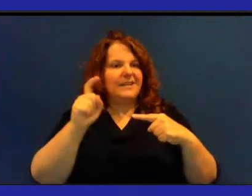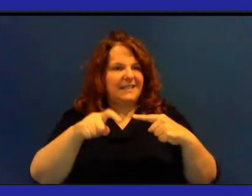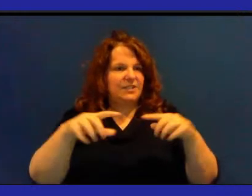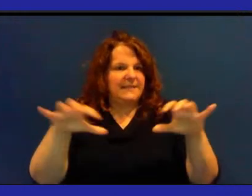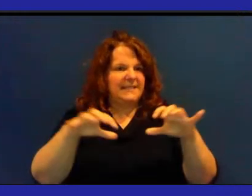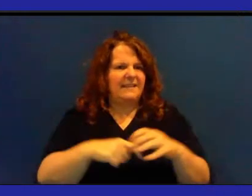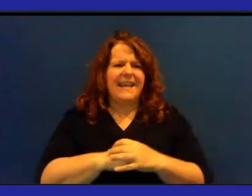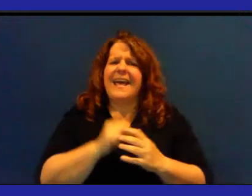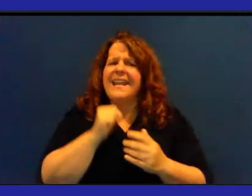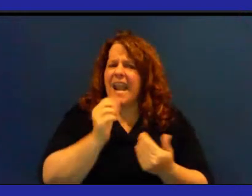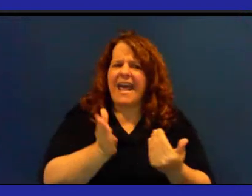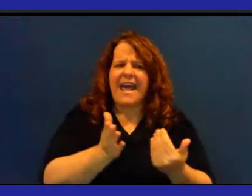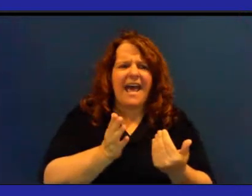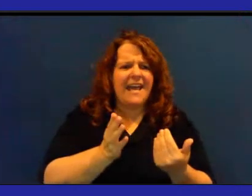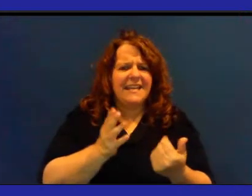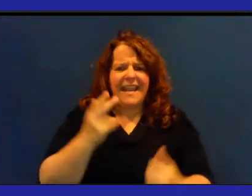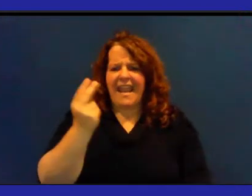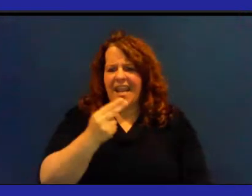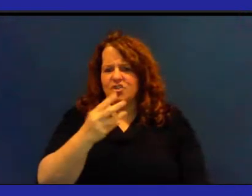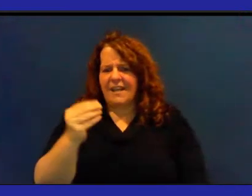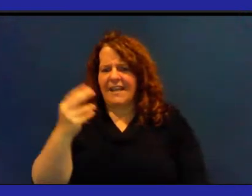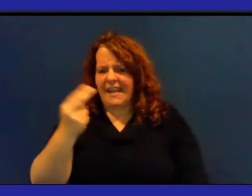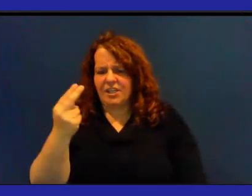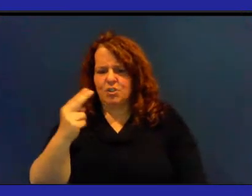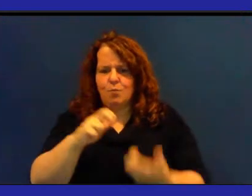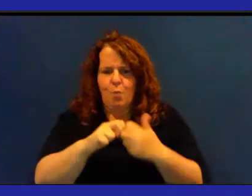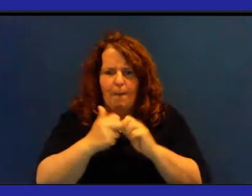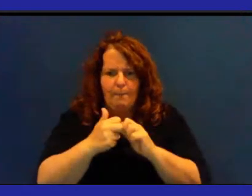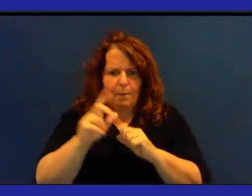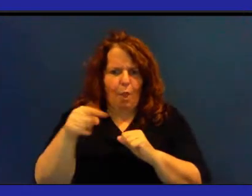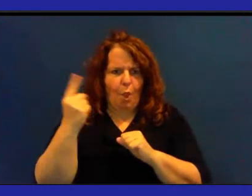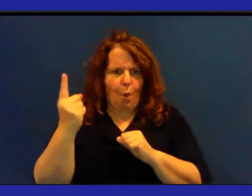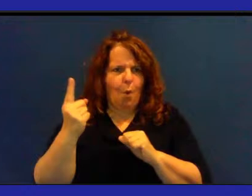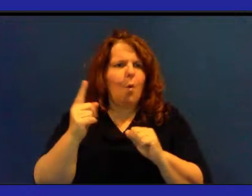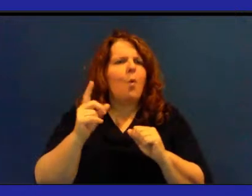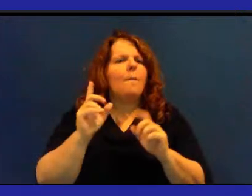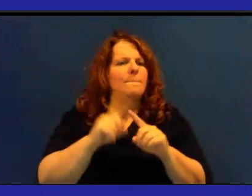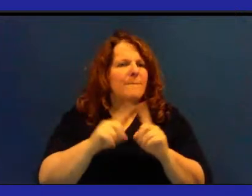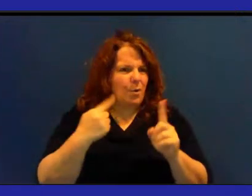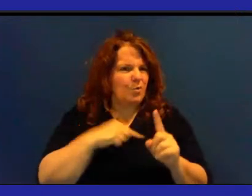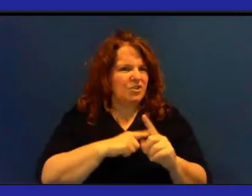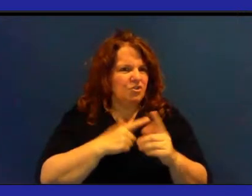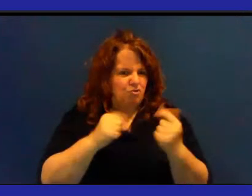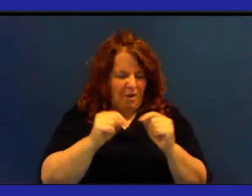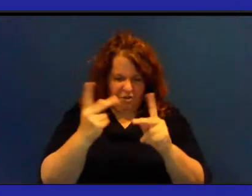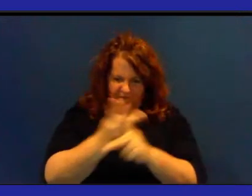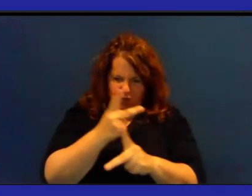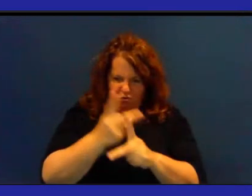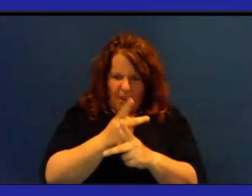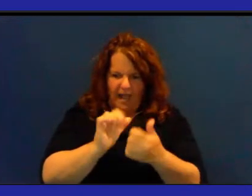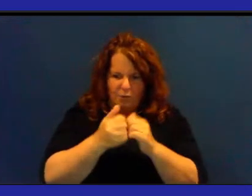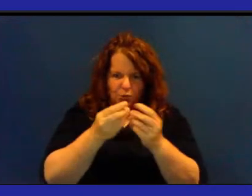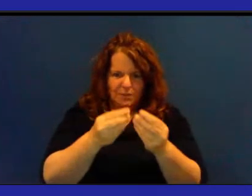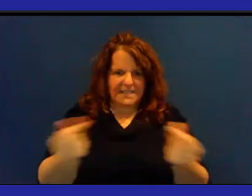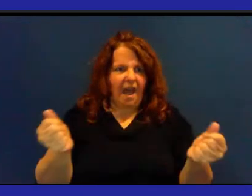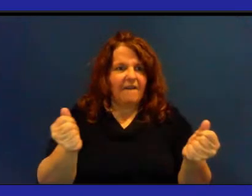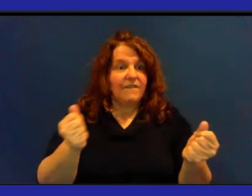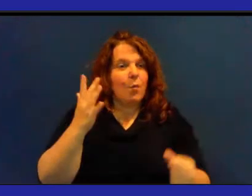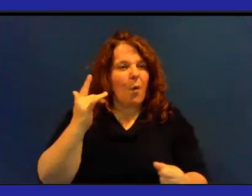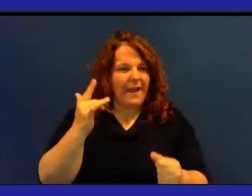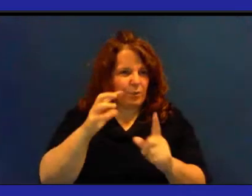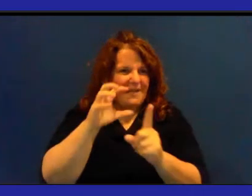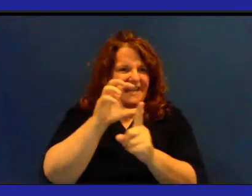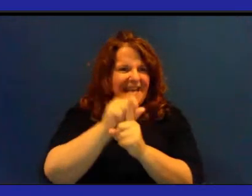is not just an H&H problem per se, but this is a problem that we should try to figure out how to solve so that we can capture